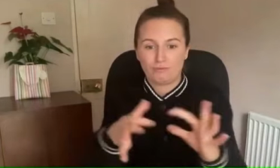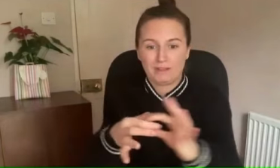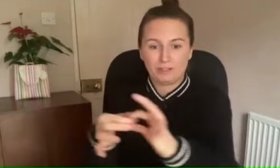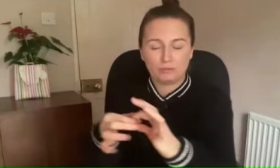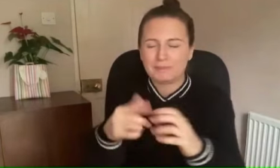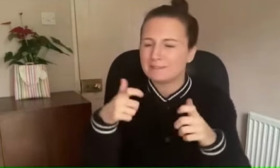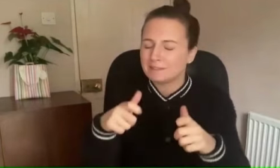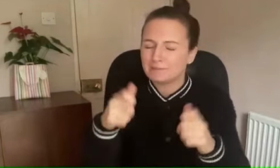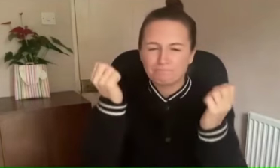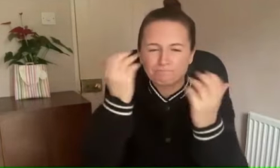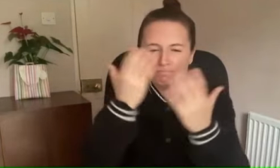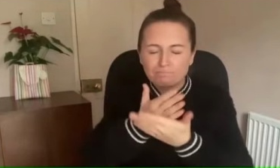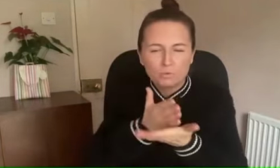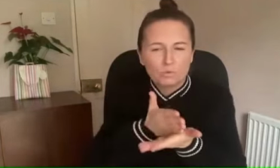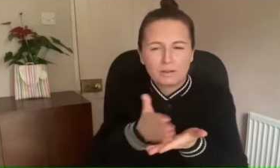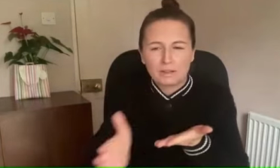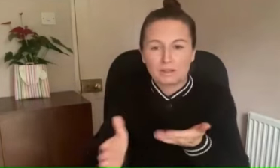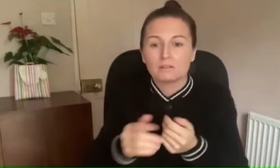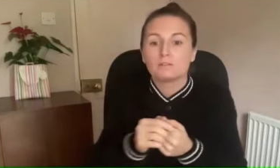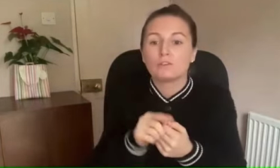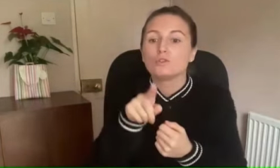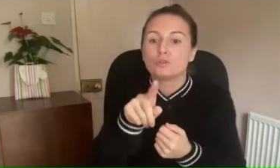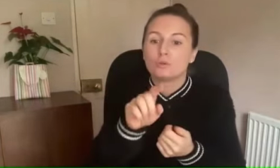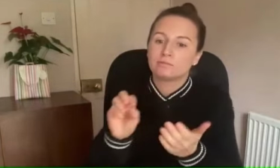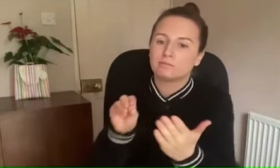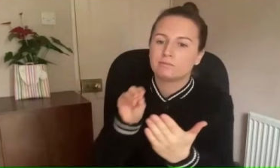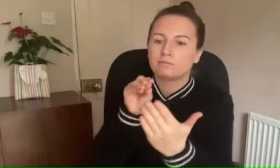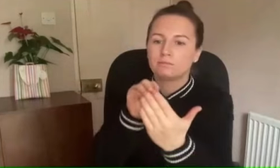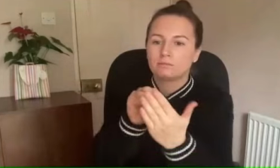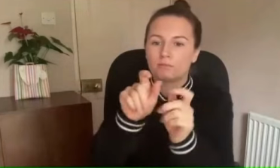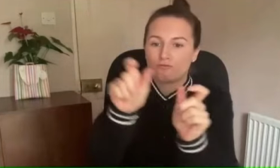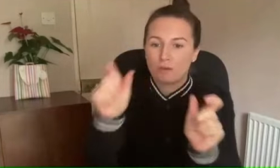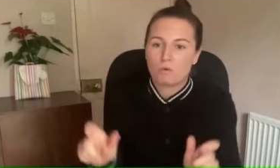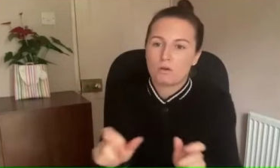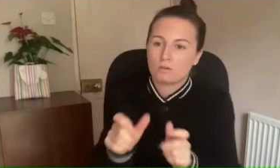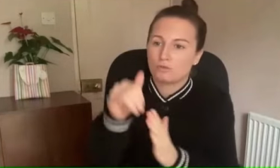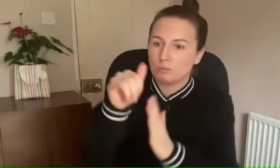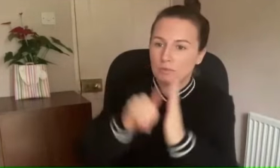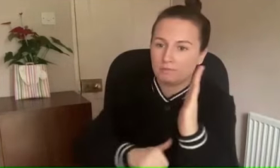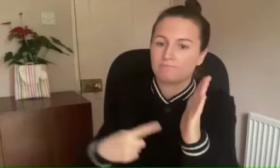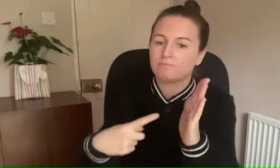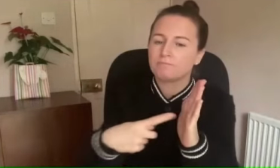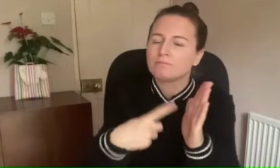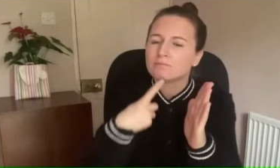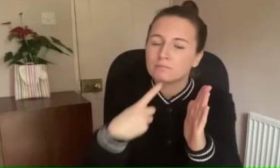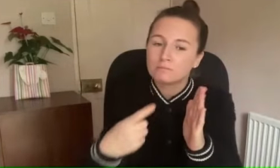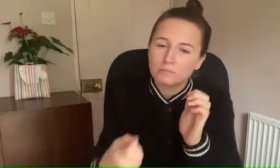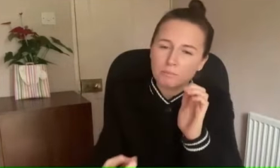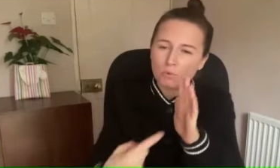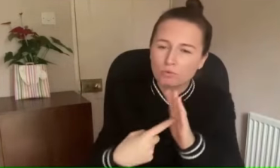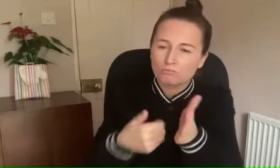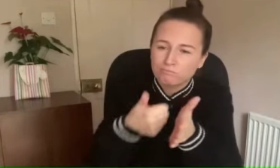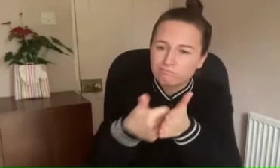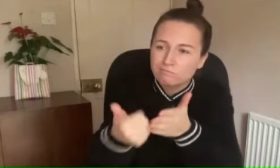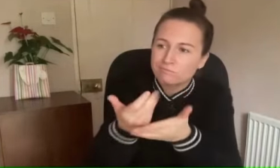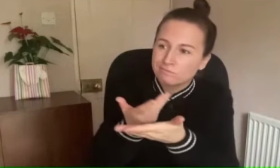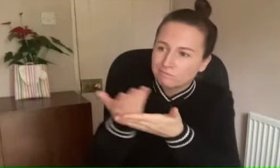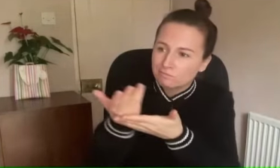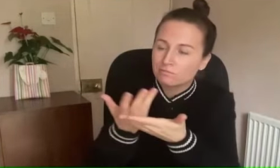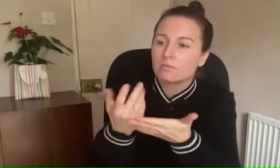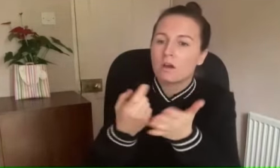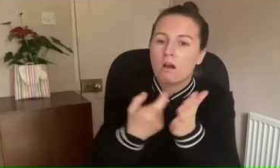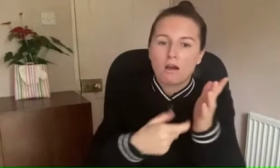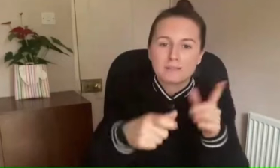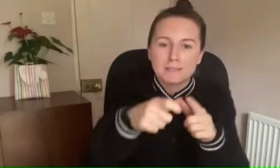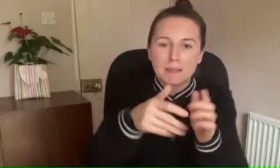and performance is still often misunderstood. So we have highlighted this within the framework document. It's